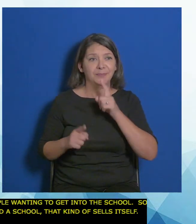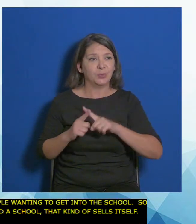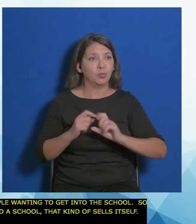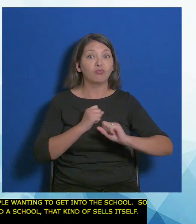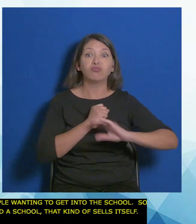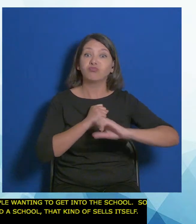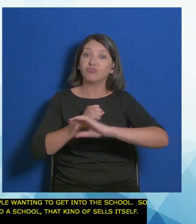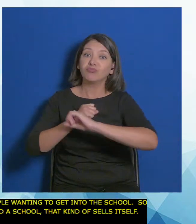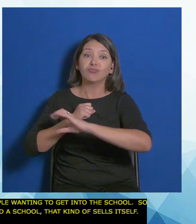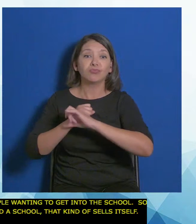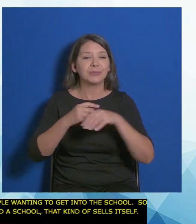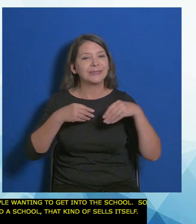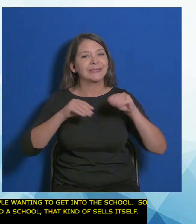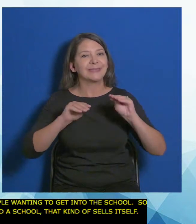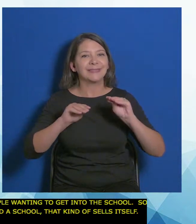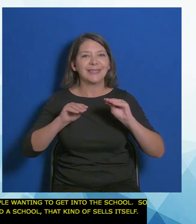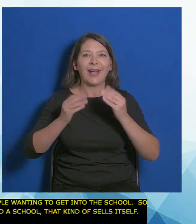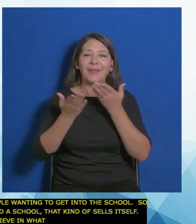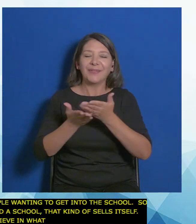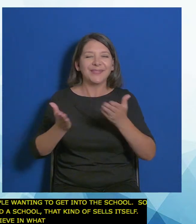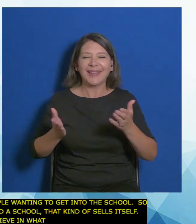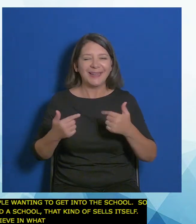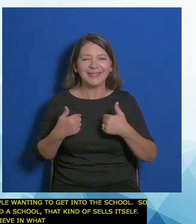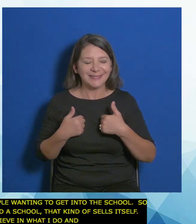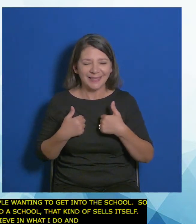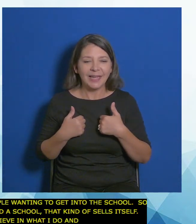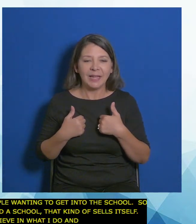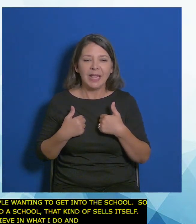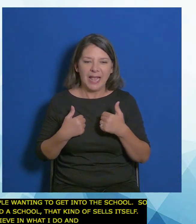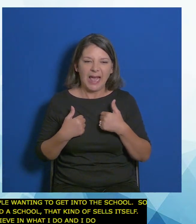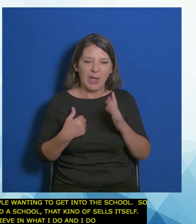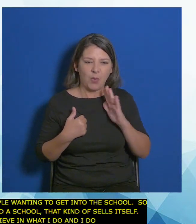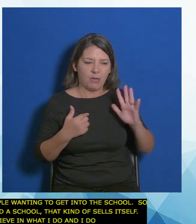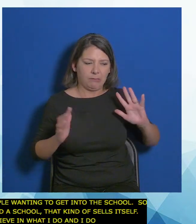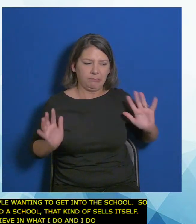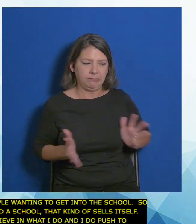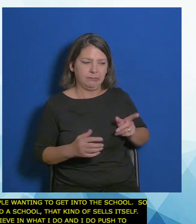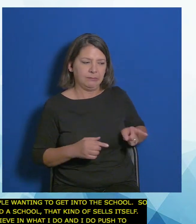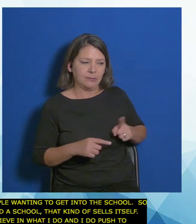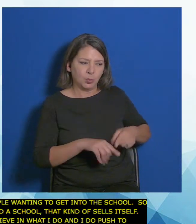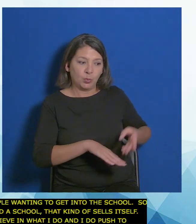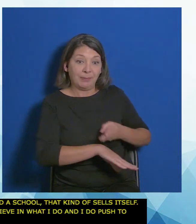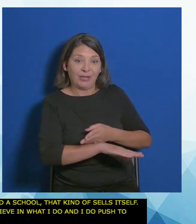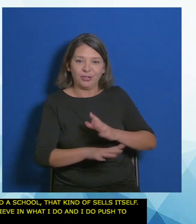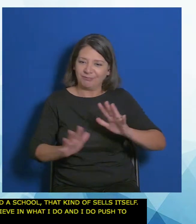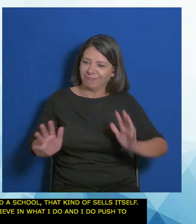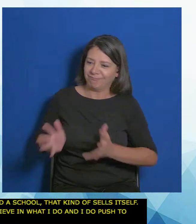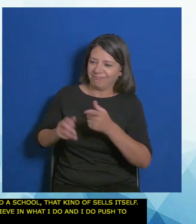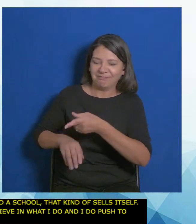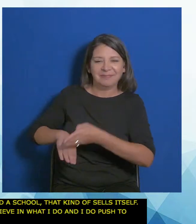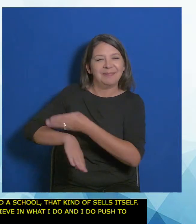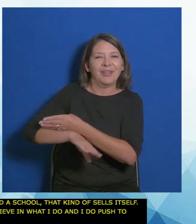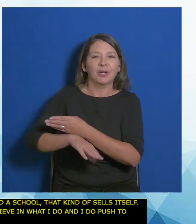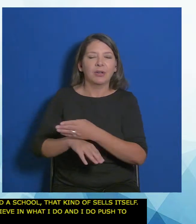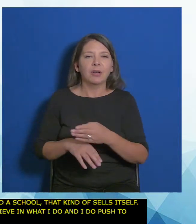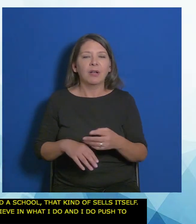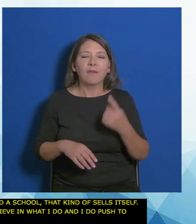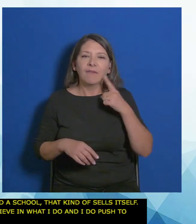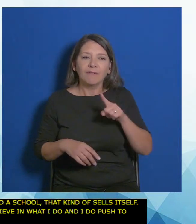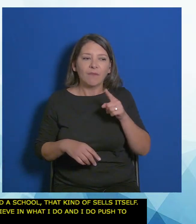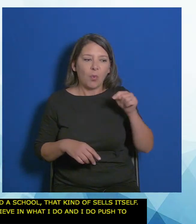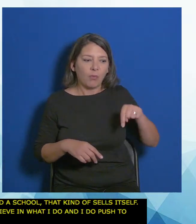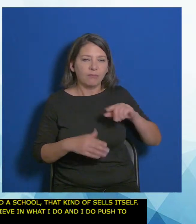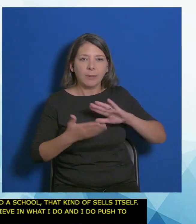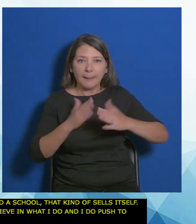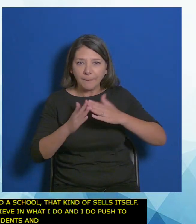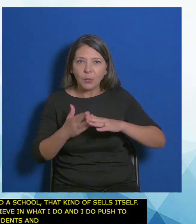do believe in what I do, and I do push the people around me to do better, not just for me, but for the students and community we